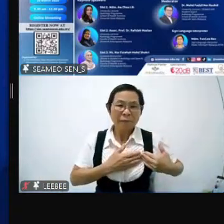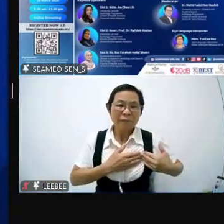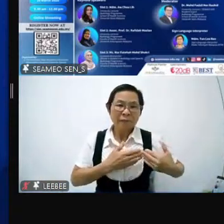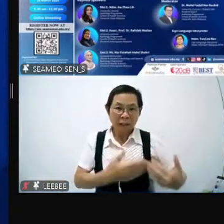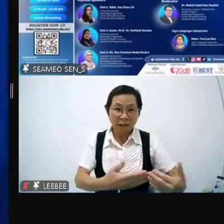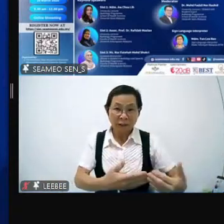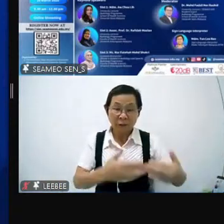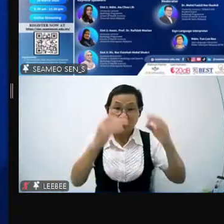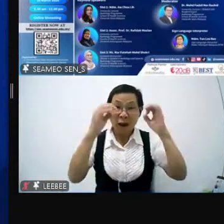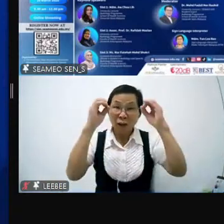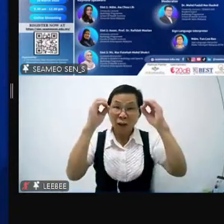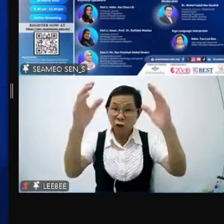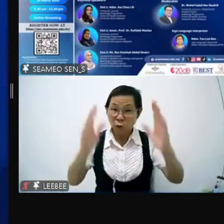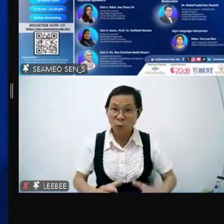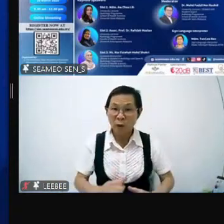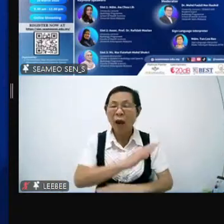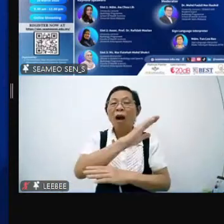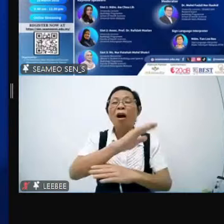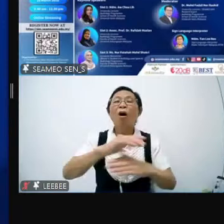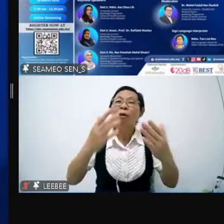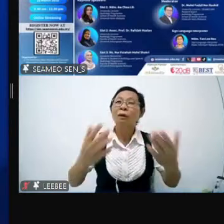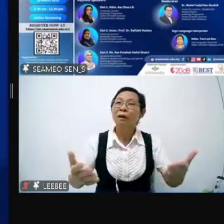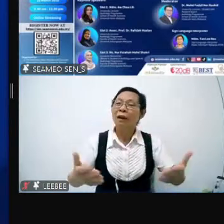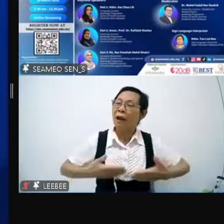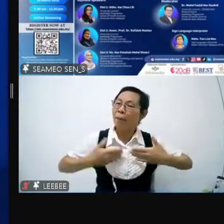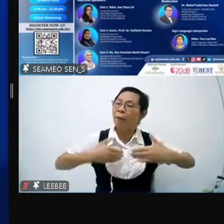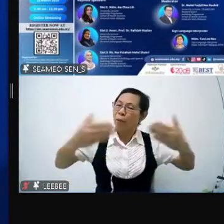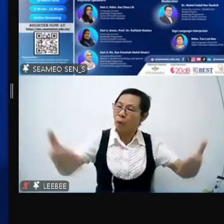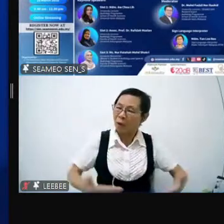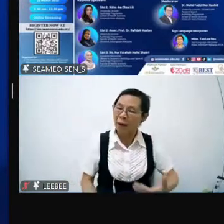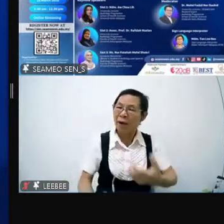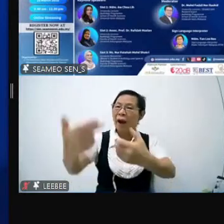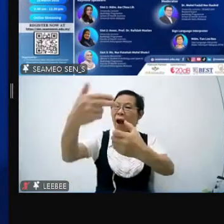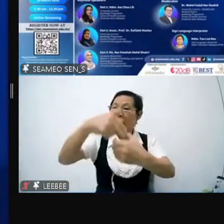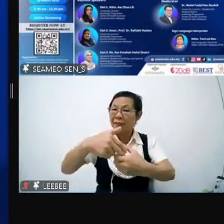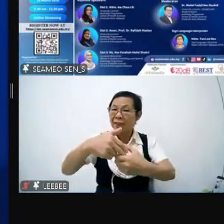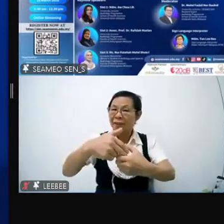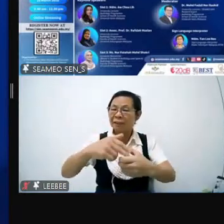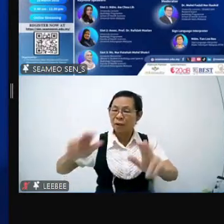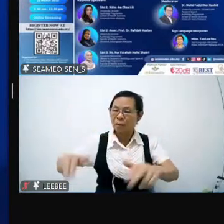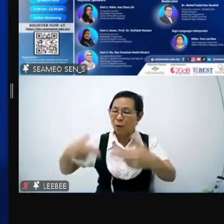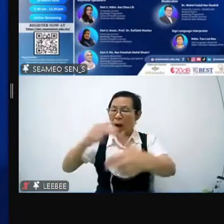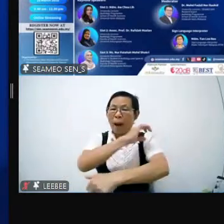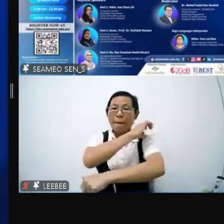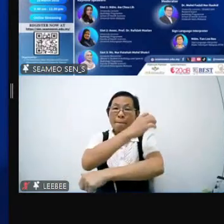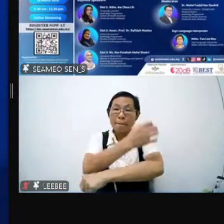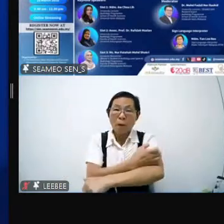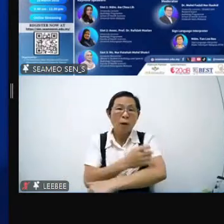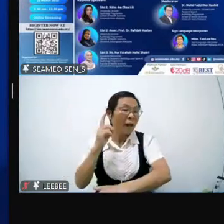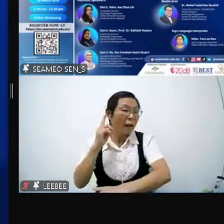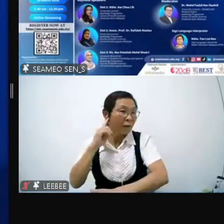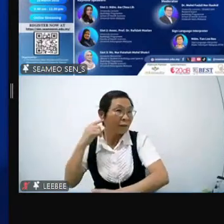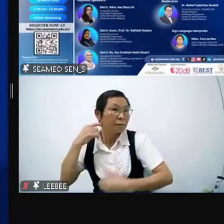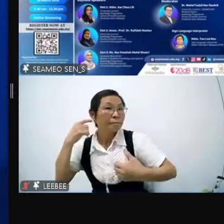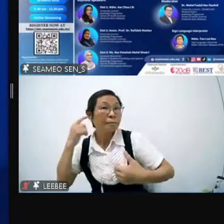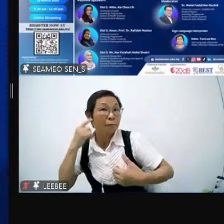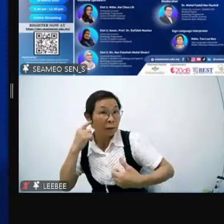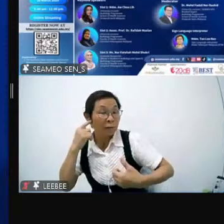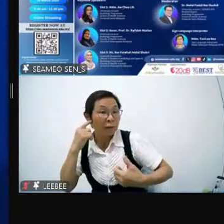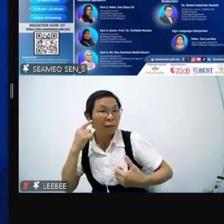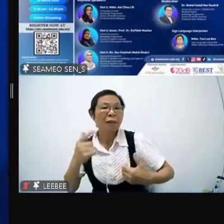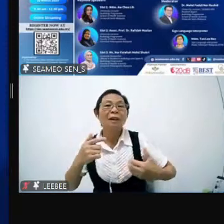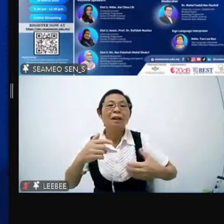A very warm welcome to everyone attending this webinar on Empowering Hearing Healthcare in Special Education, the Malaysian